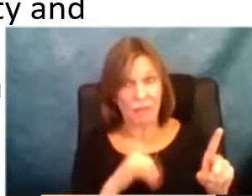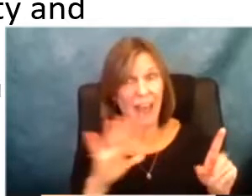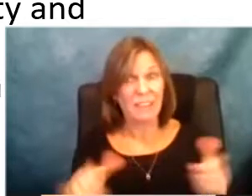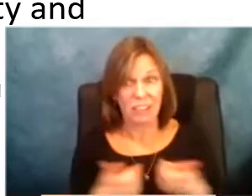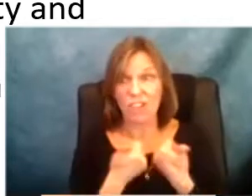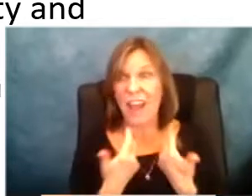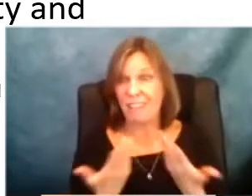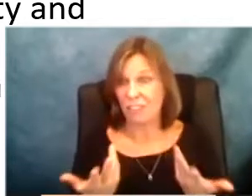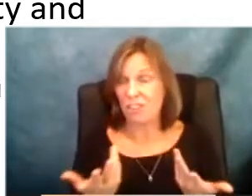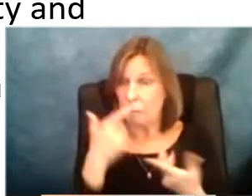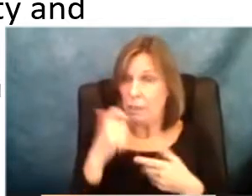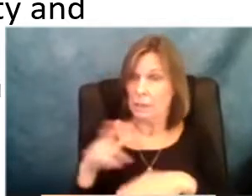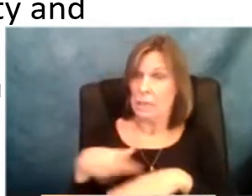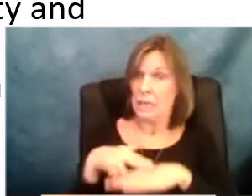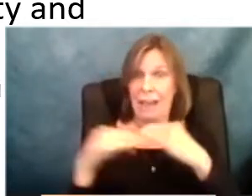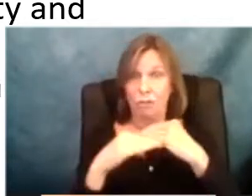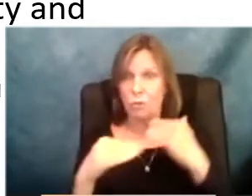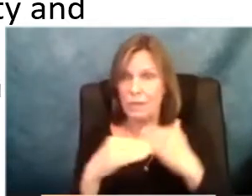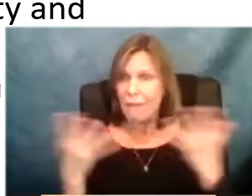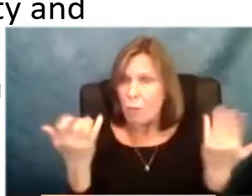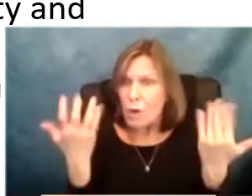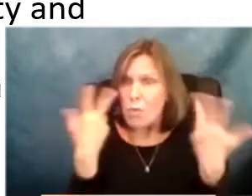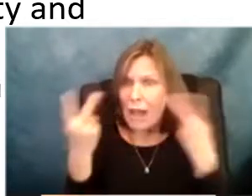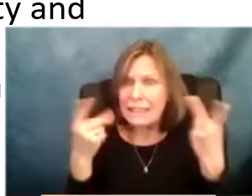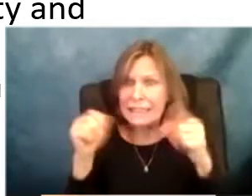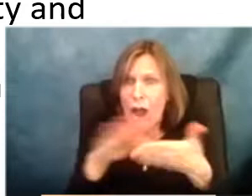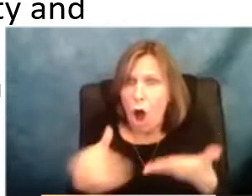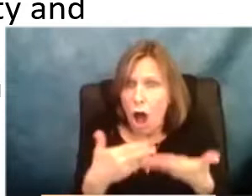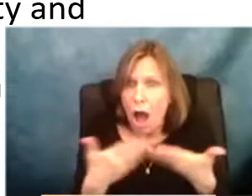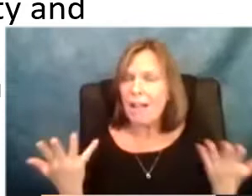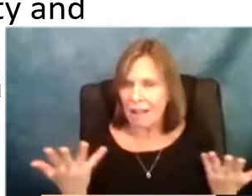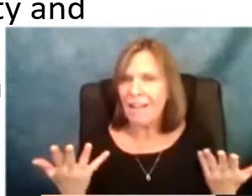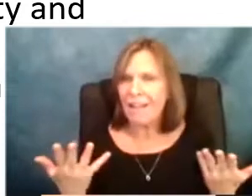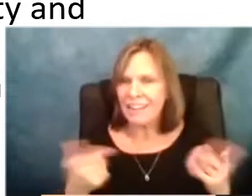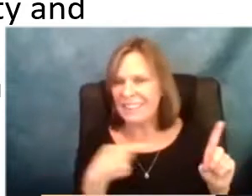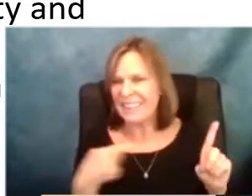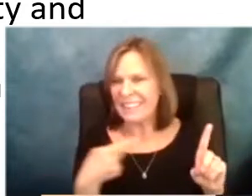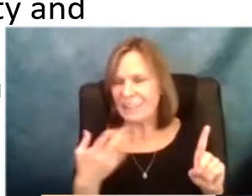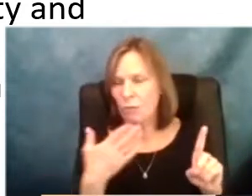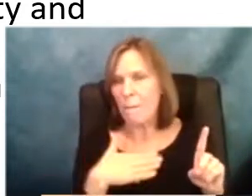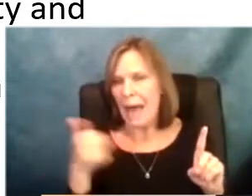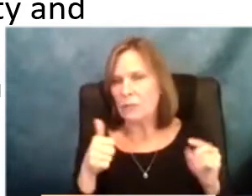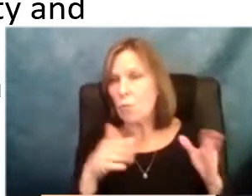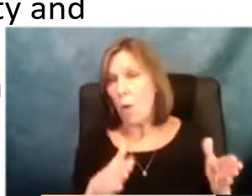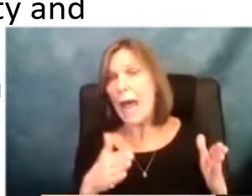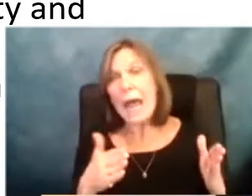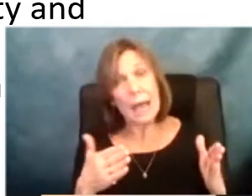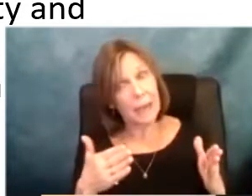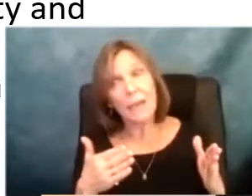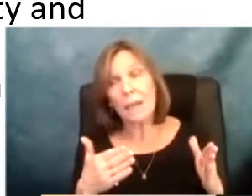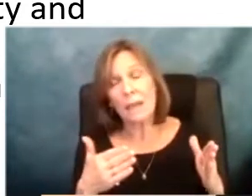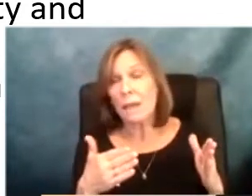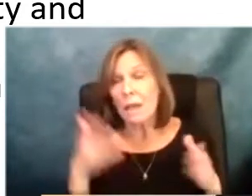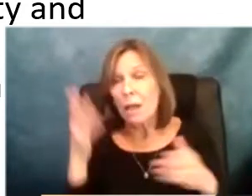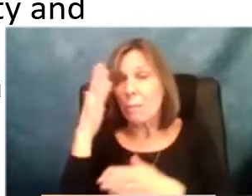of course, this is a national level. So if we want to look at this at the national level, this is kind of our best bet because states count and collect this